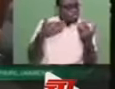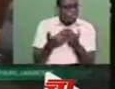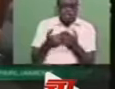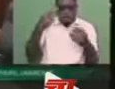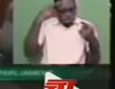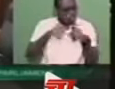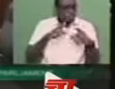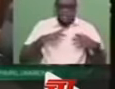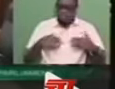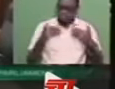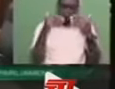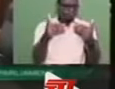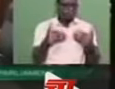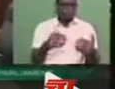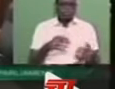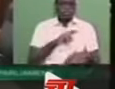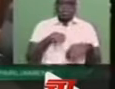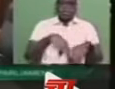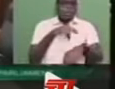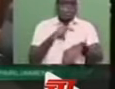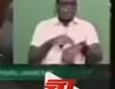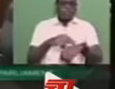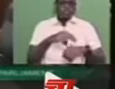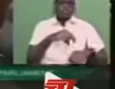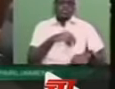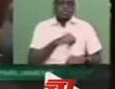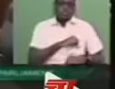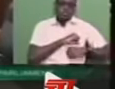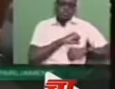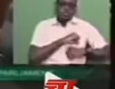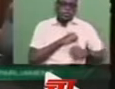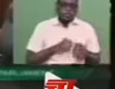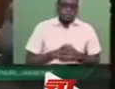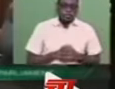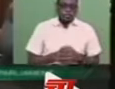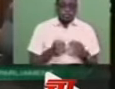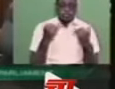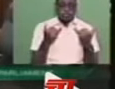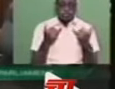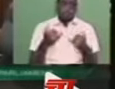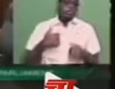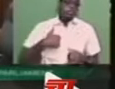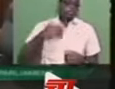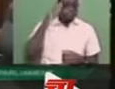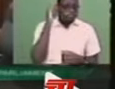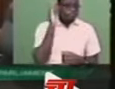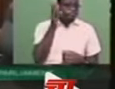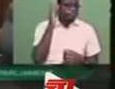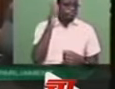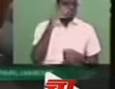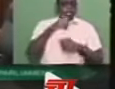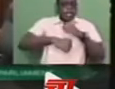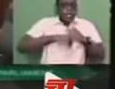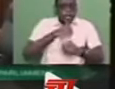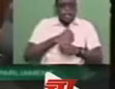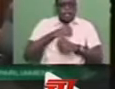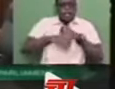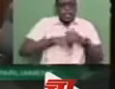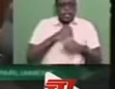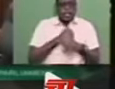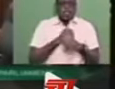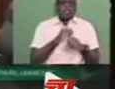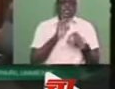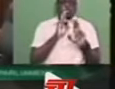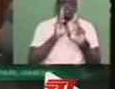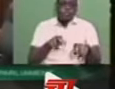Speaker, I have the honour to lay the annual report of the Criminal Injuries Compensation Board for the period October